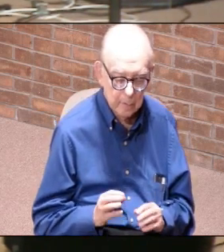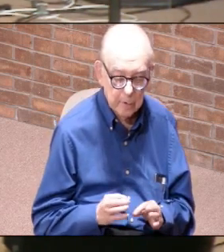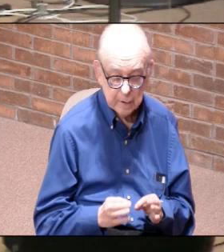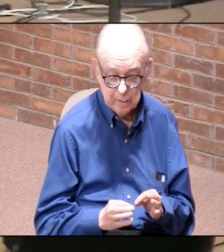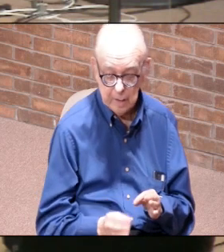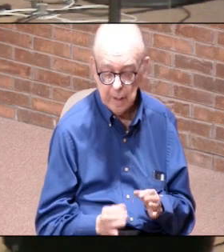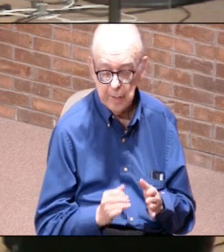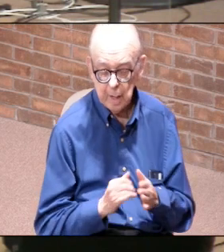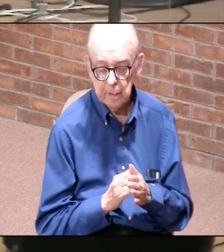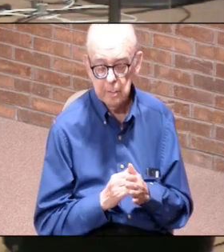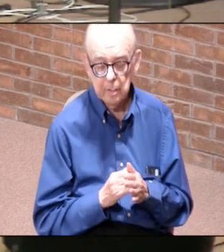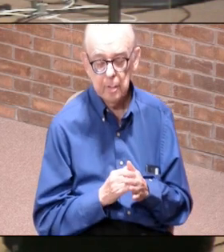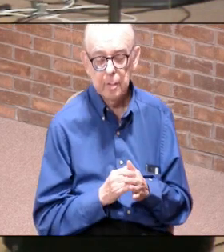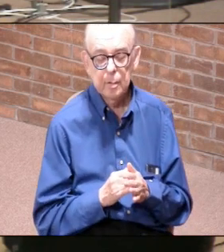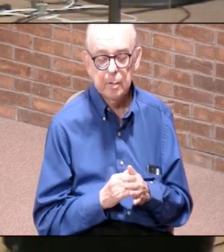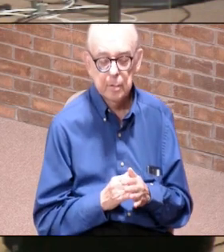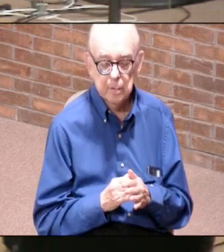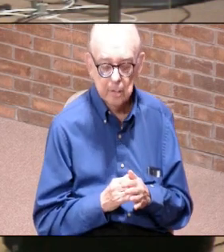it.